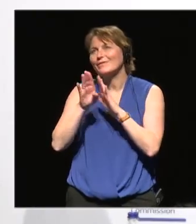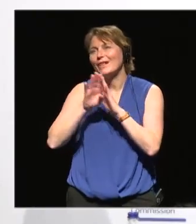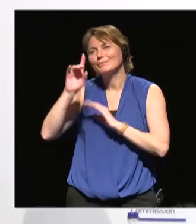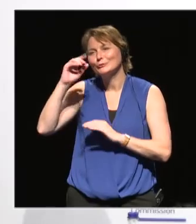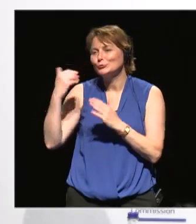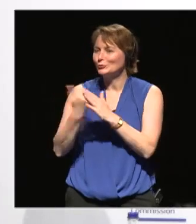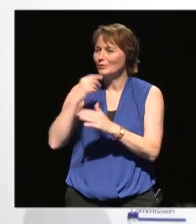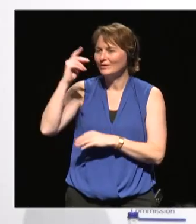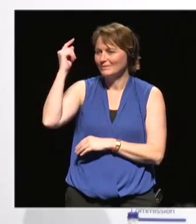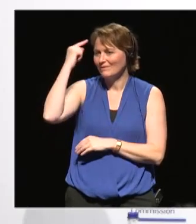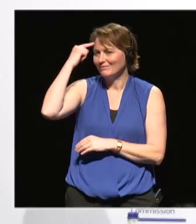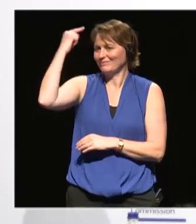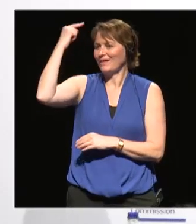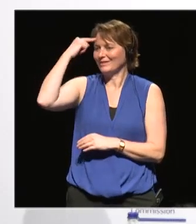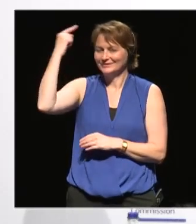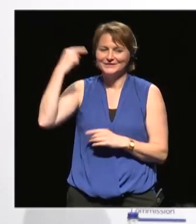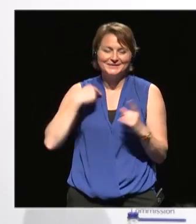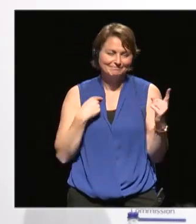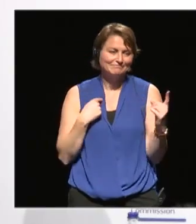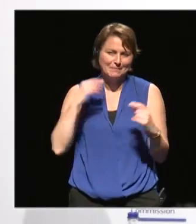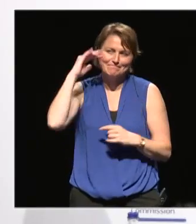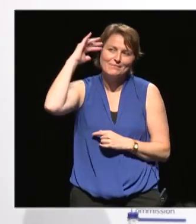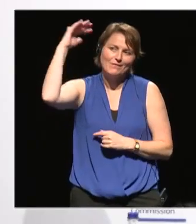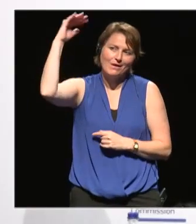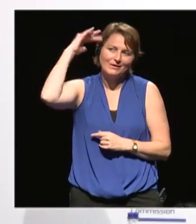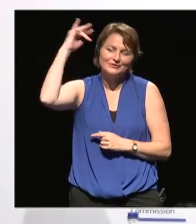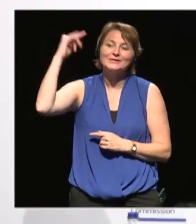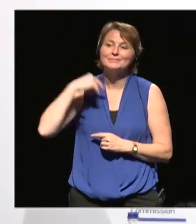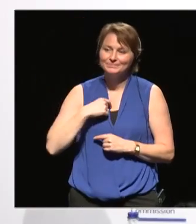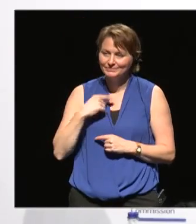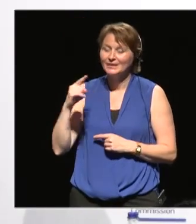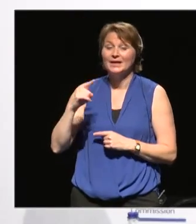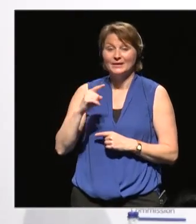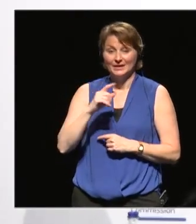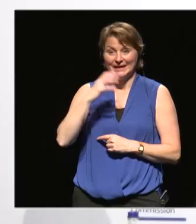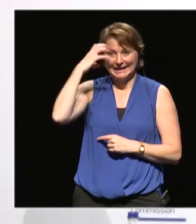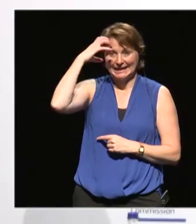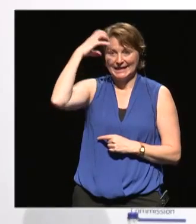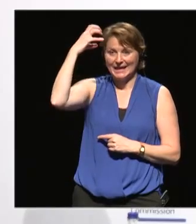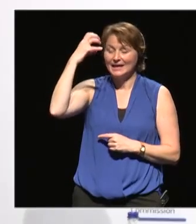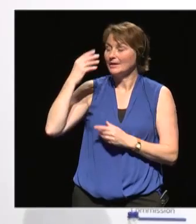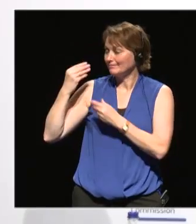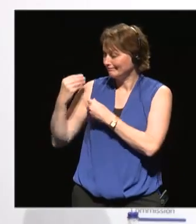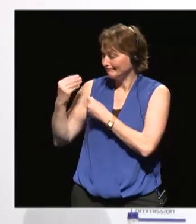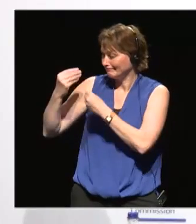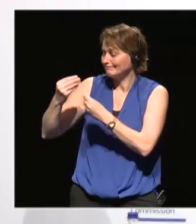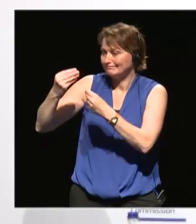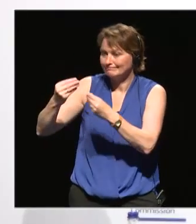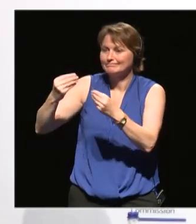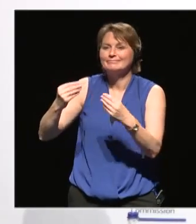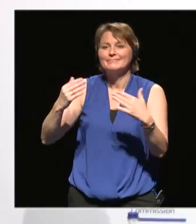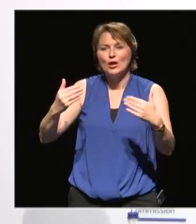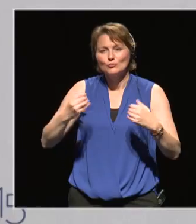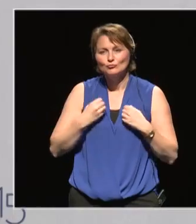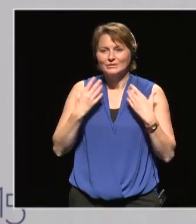was conceived of and given to us by our kings. It's called Gross National Happiness. That attempts